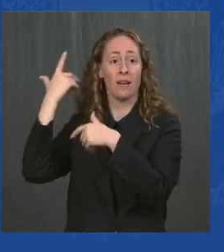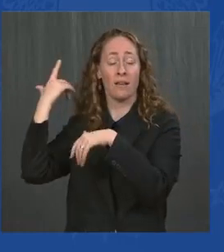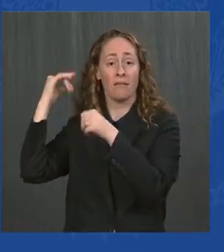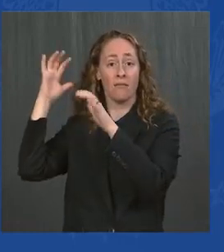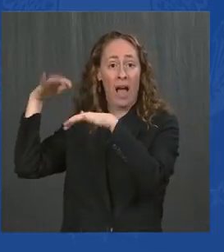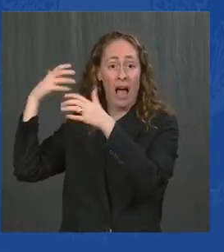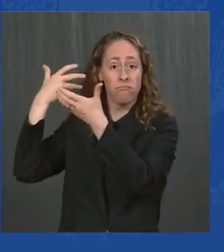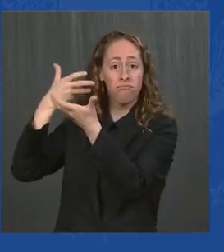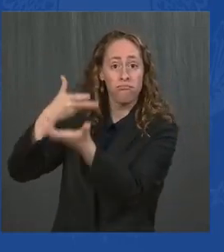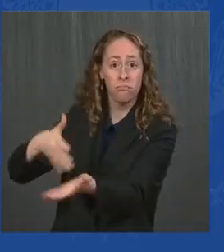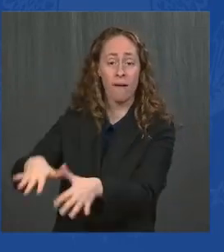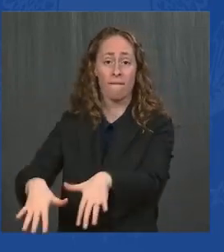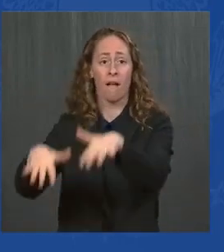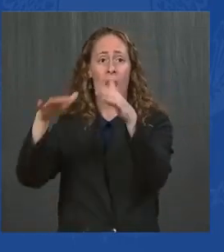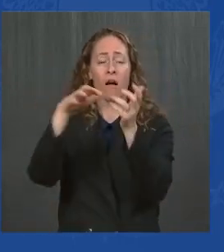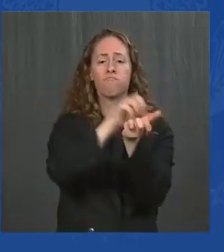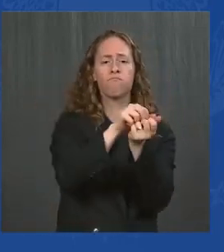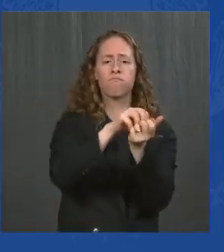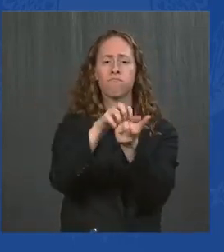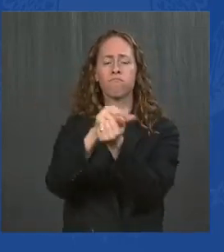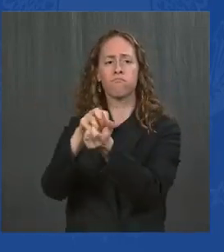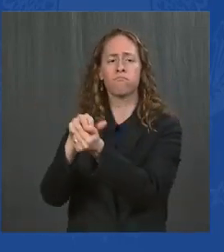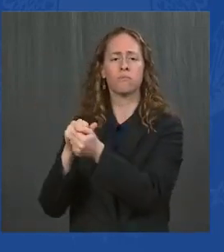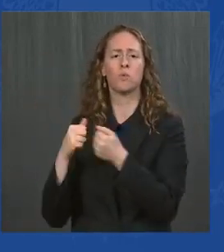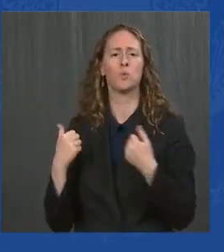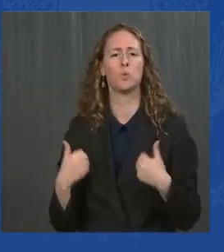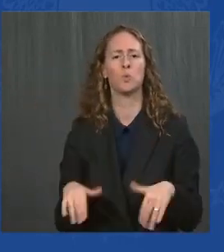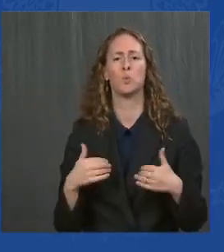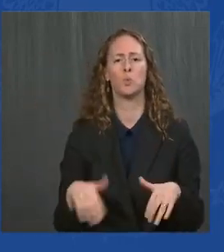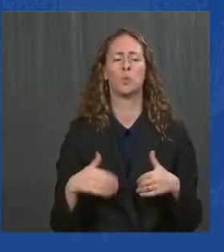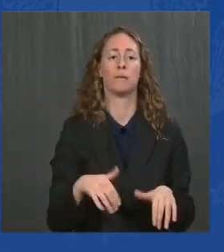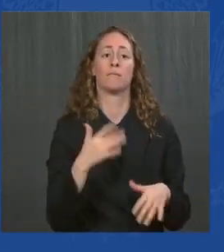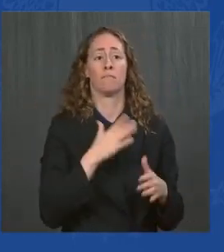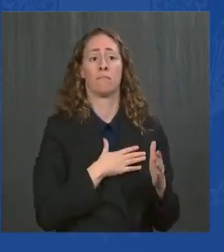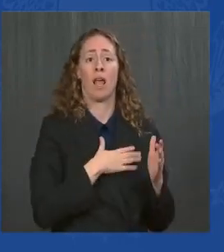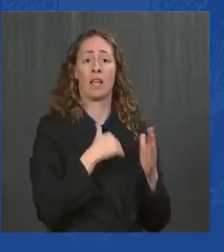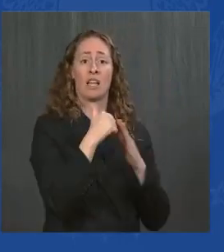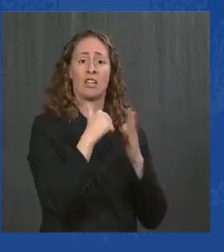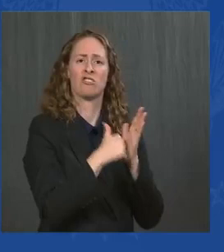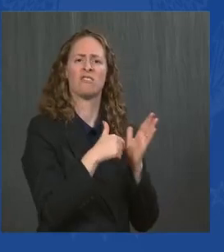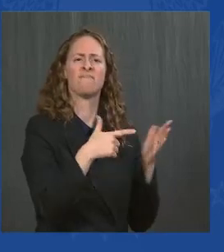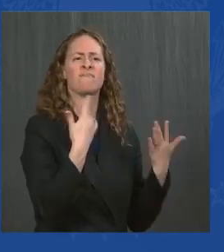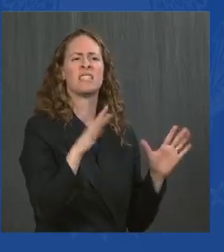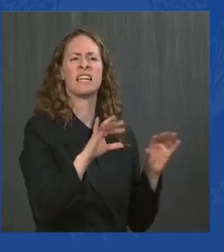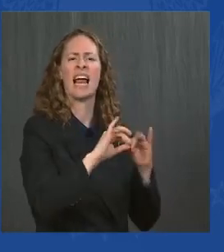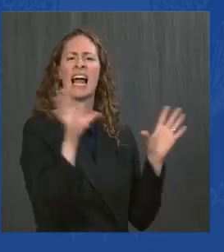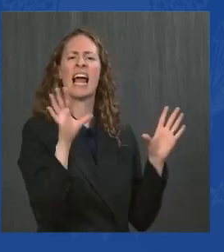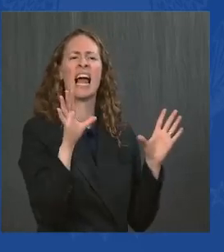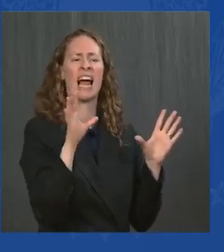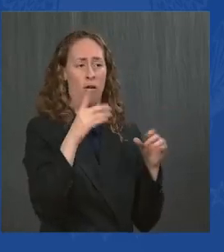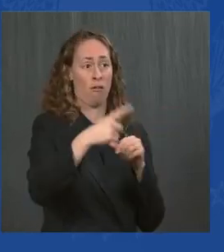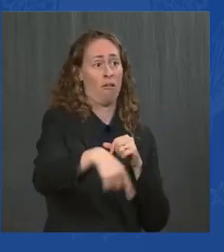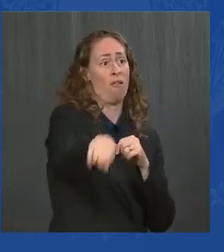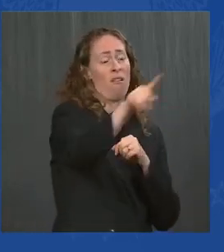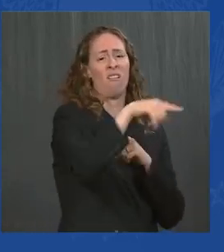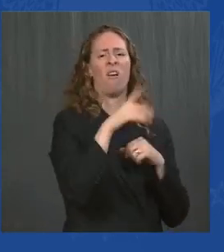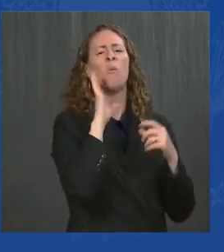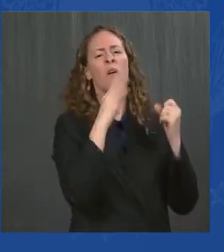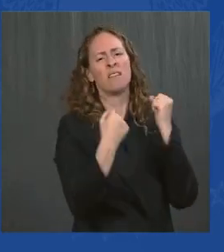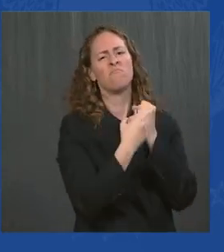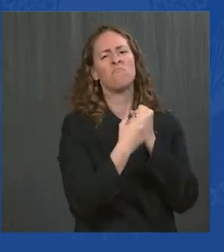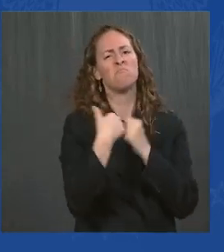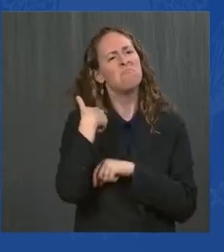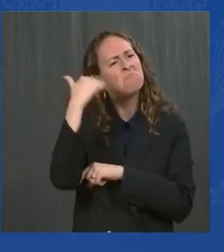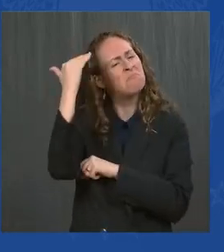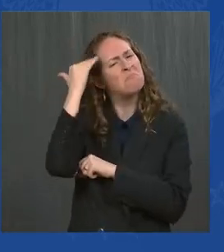My agenda, I believe, is one that every American, if they understand it, can get behind. Because of the work we've all put